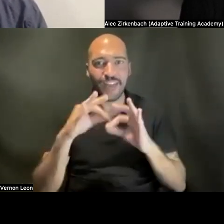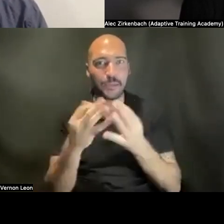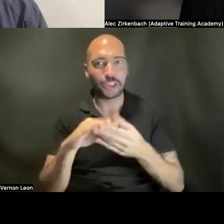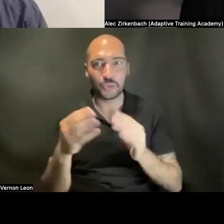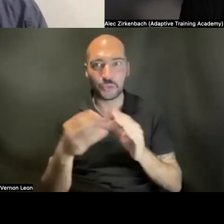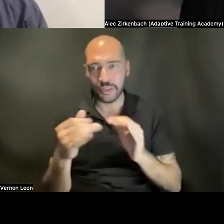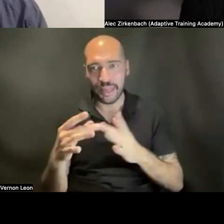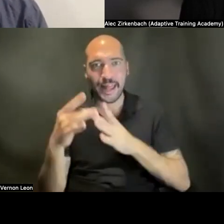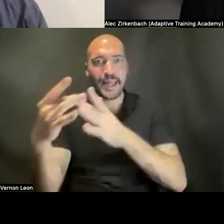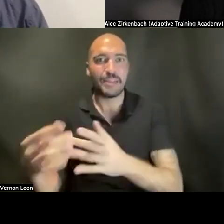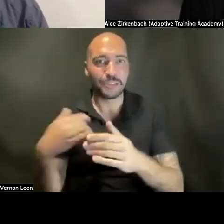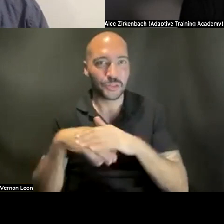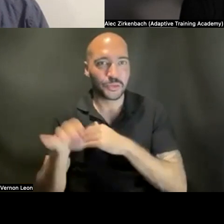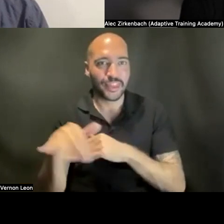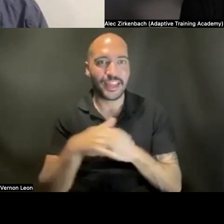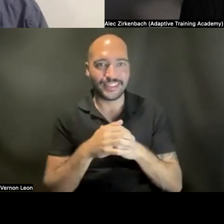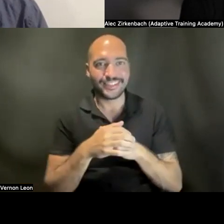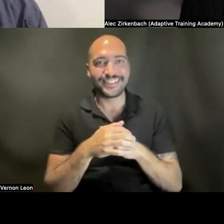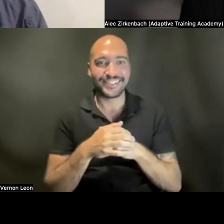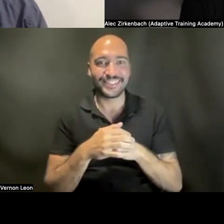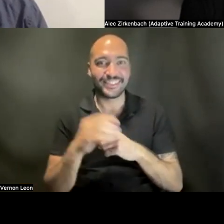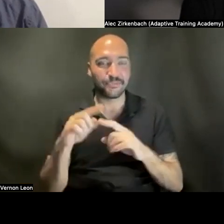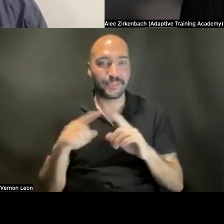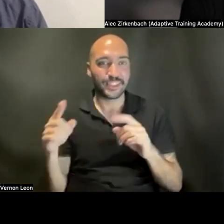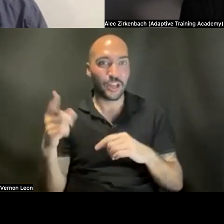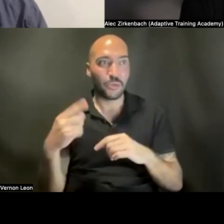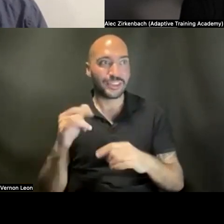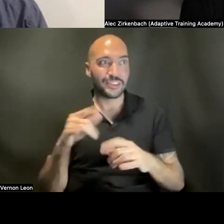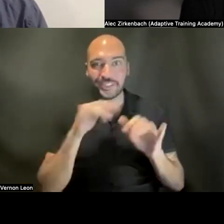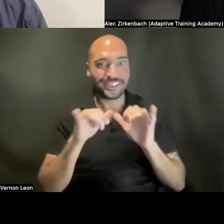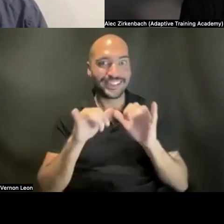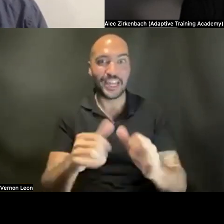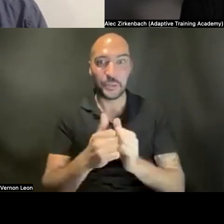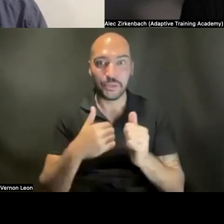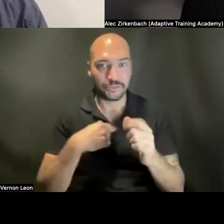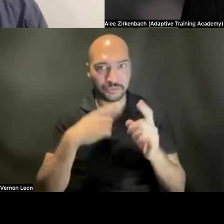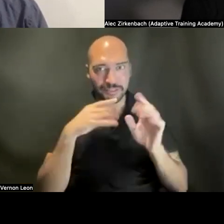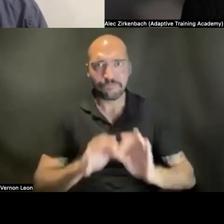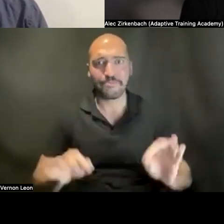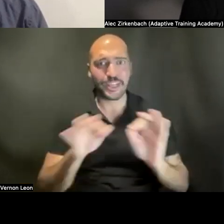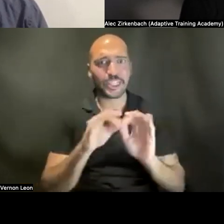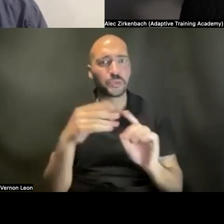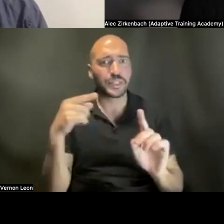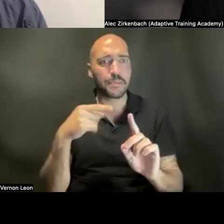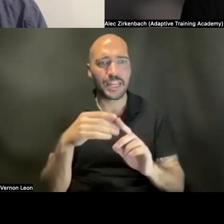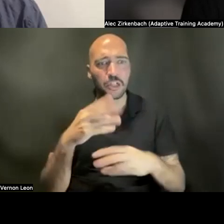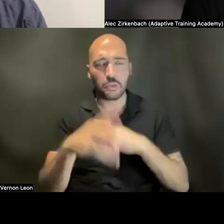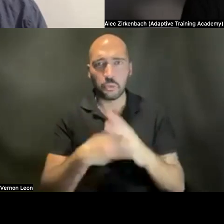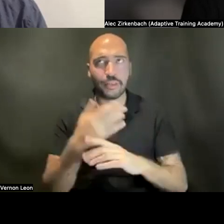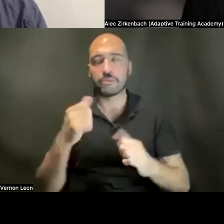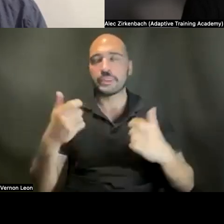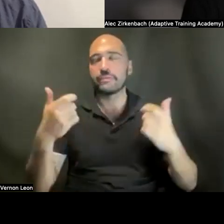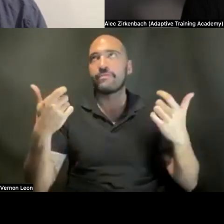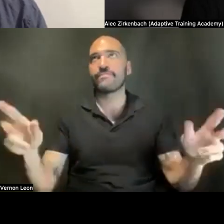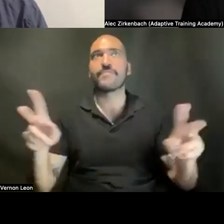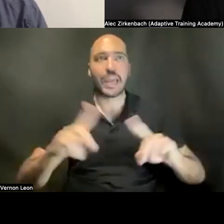there, but it's always something that has stayed with me, that it mattered so much to him in a world that was vastly different than